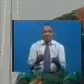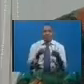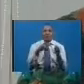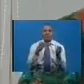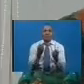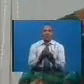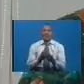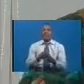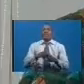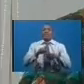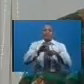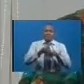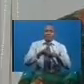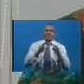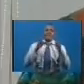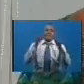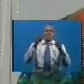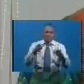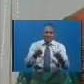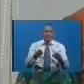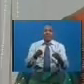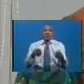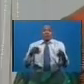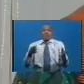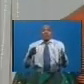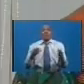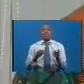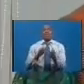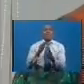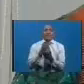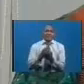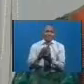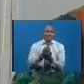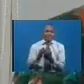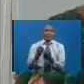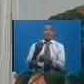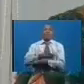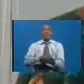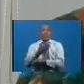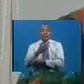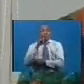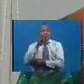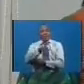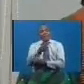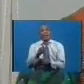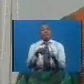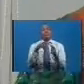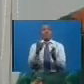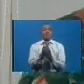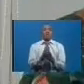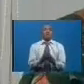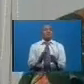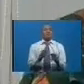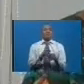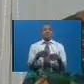social, cultural, educational, and even economic barriers that relegate women and other groups to the